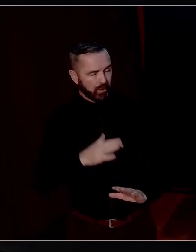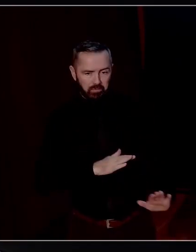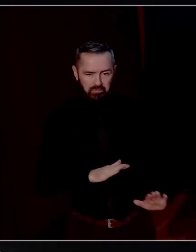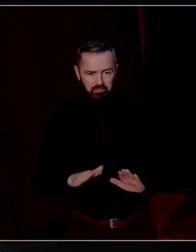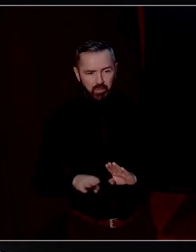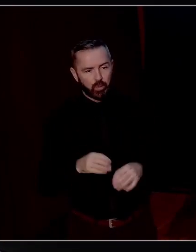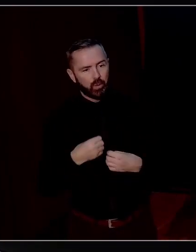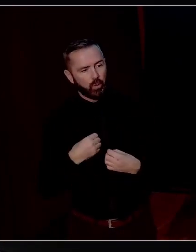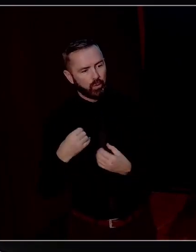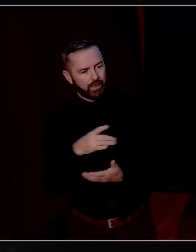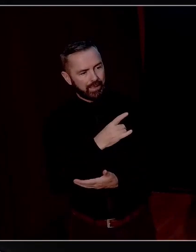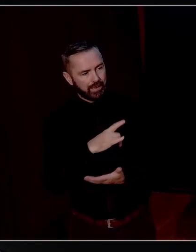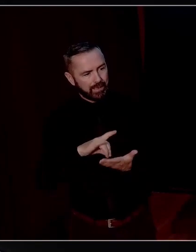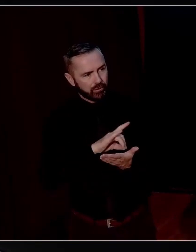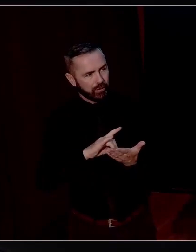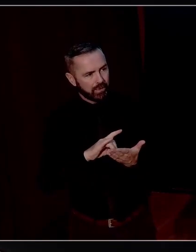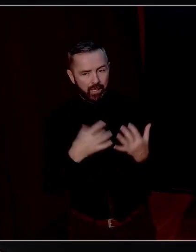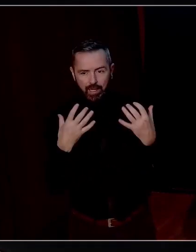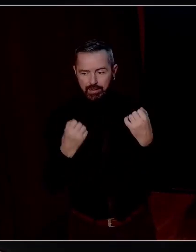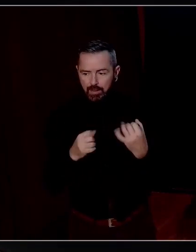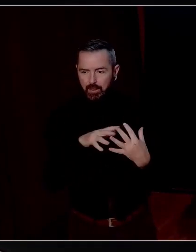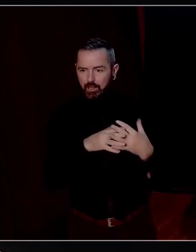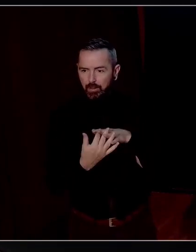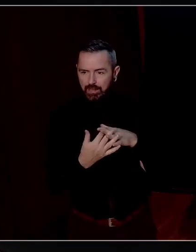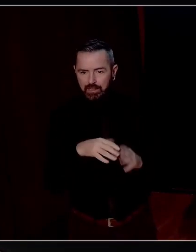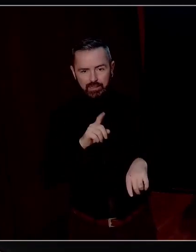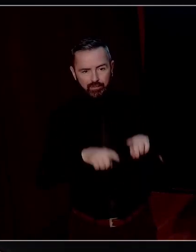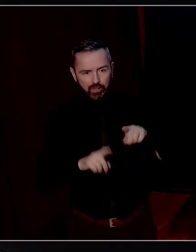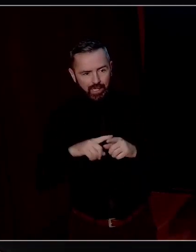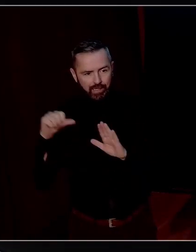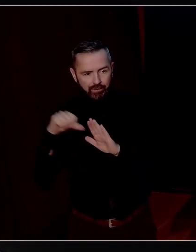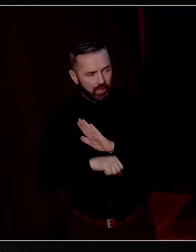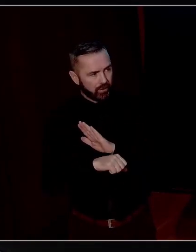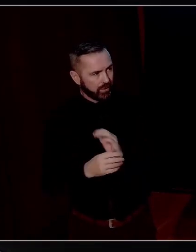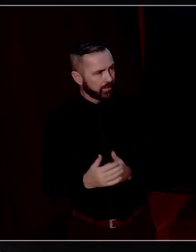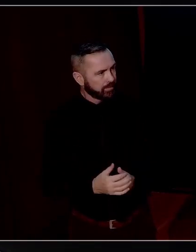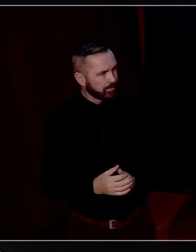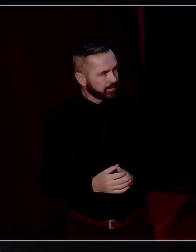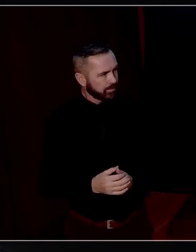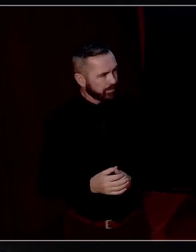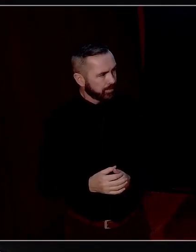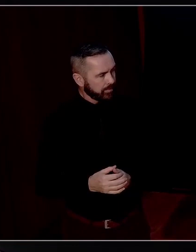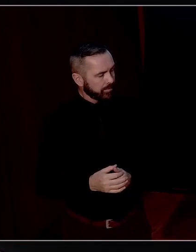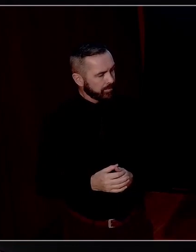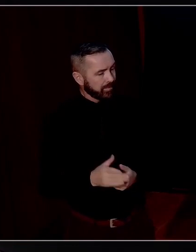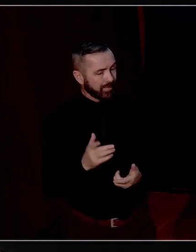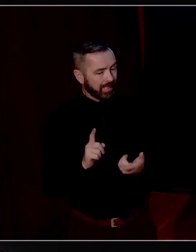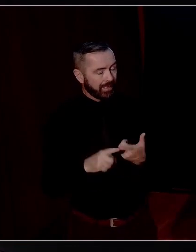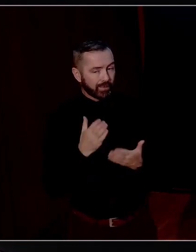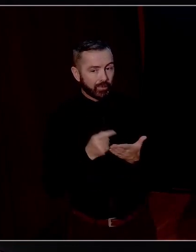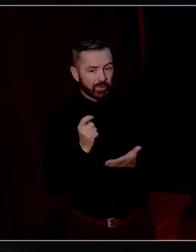history, accepting it in its complexity, diversity, its failures, and its sometimes very